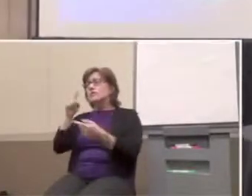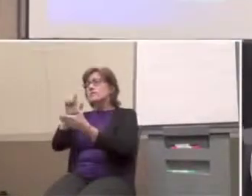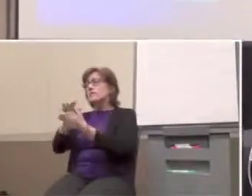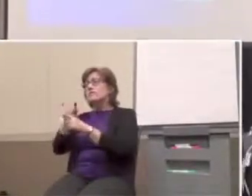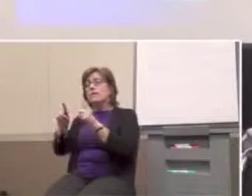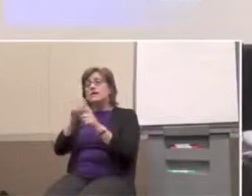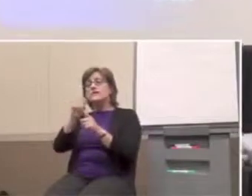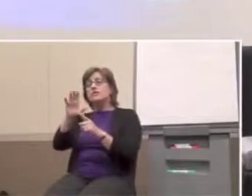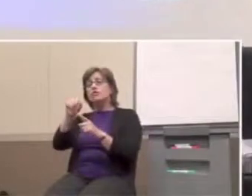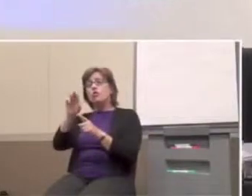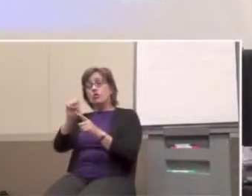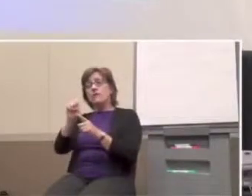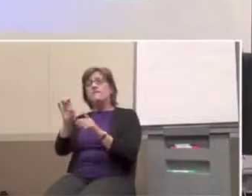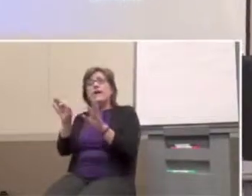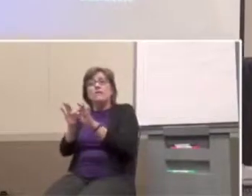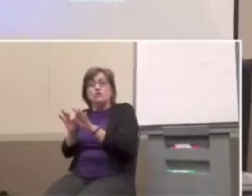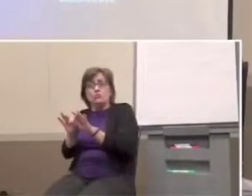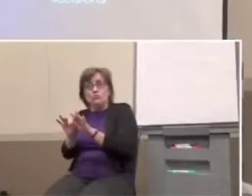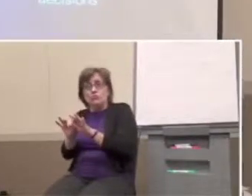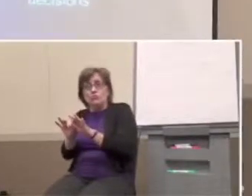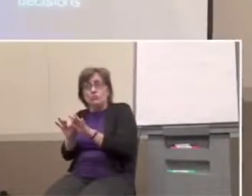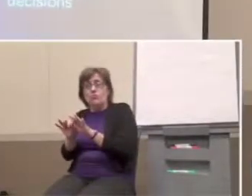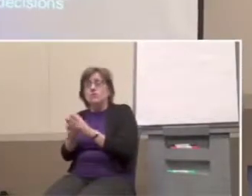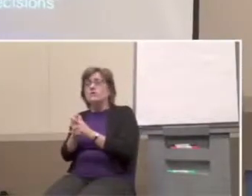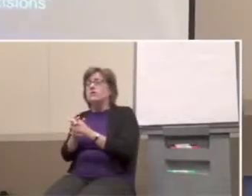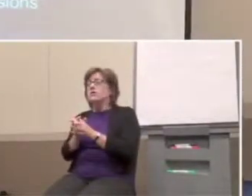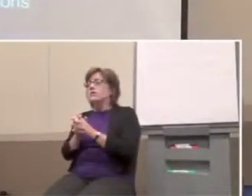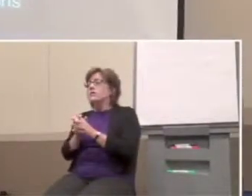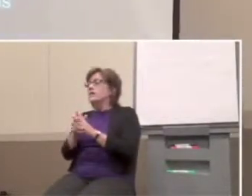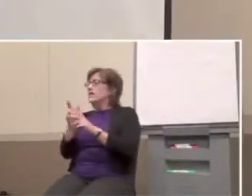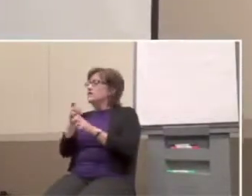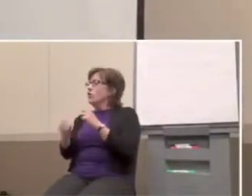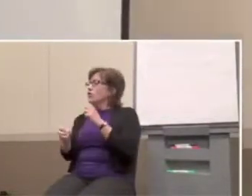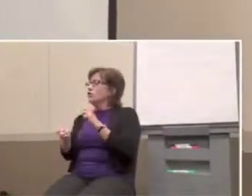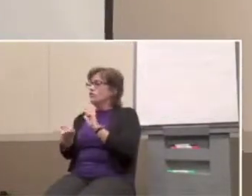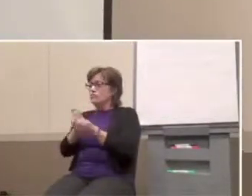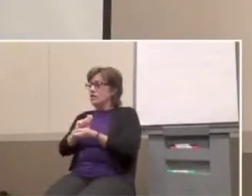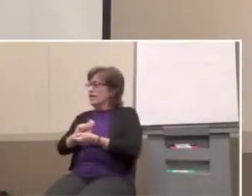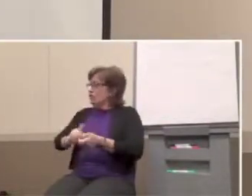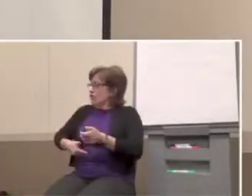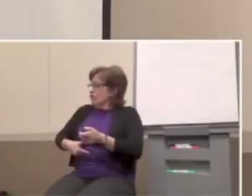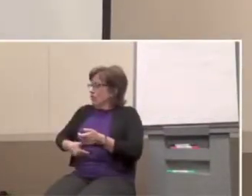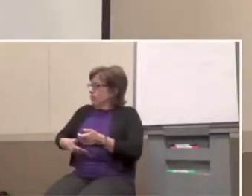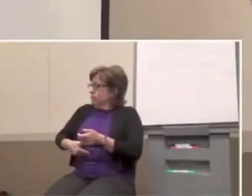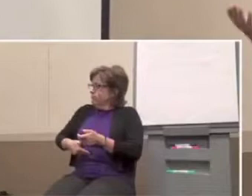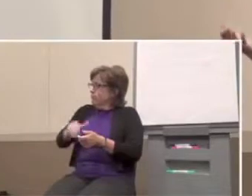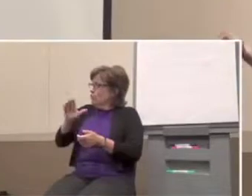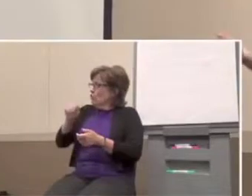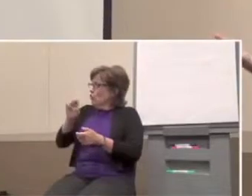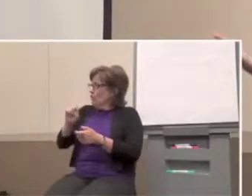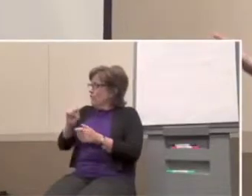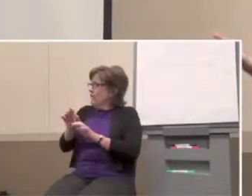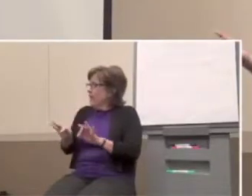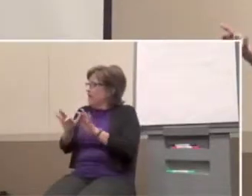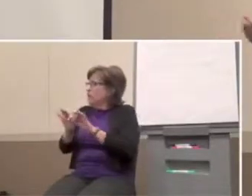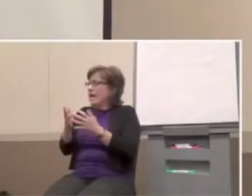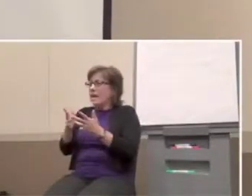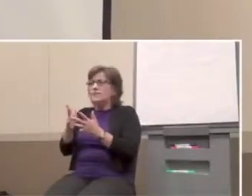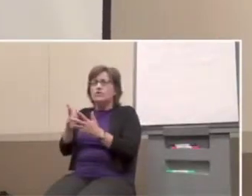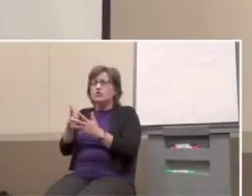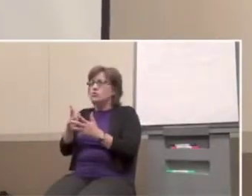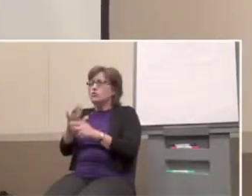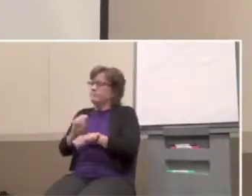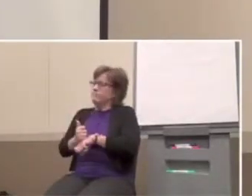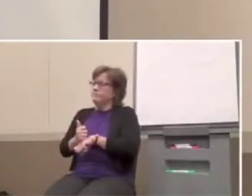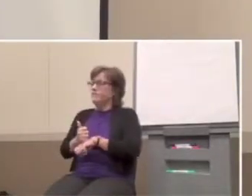value, okay? It's hard to change our core values once they're entrenched, but we can provide options. So when